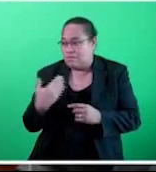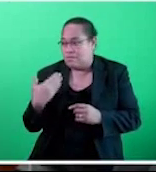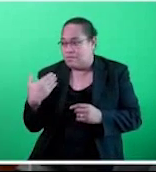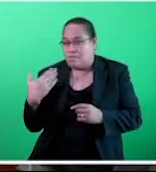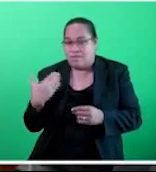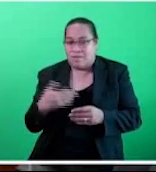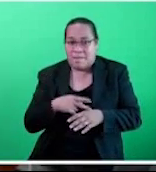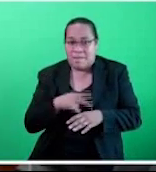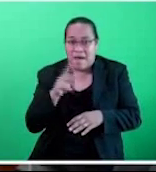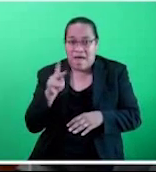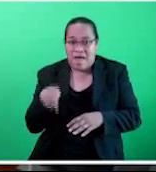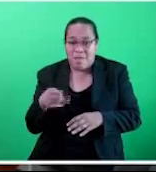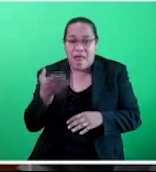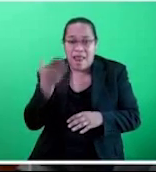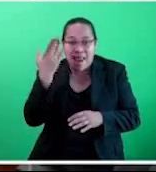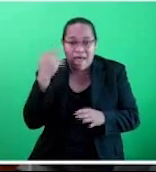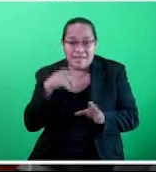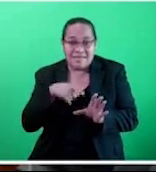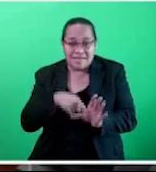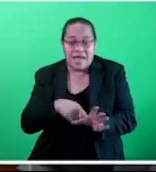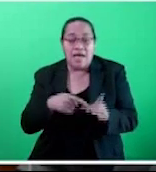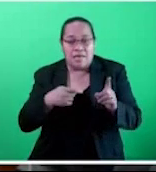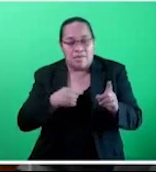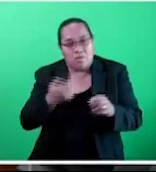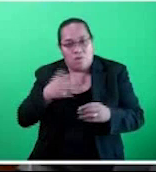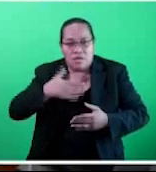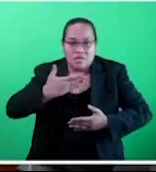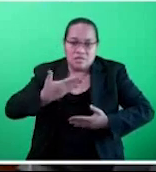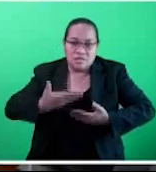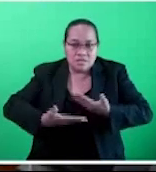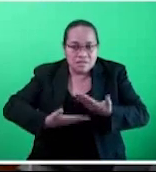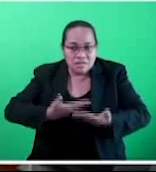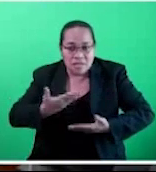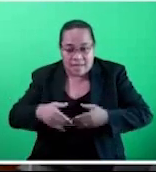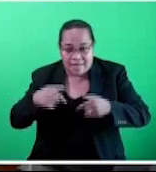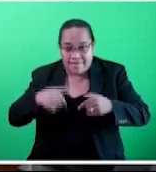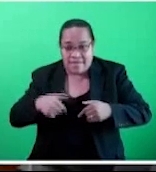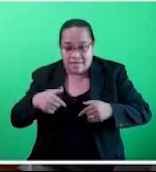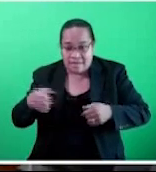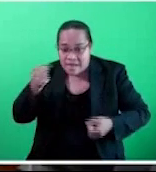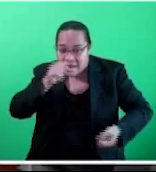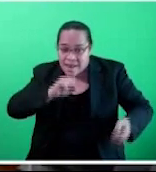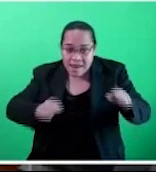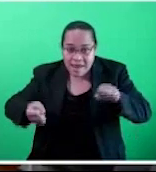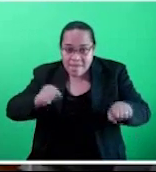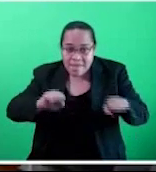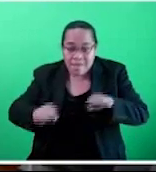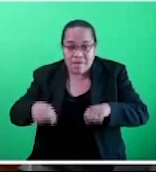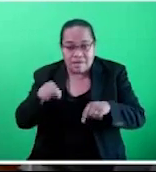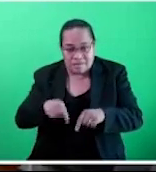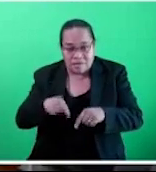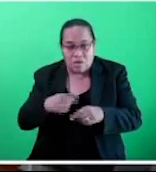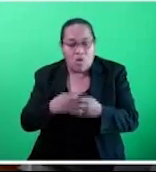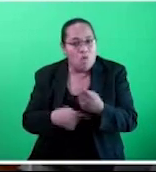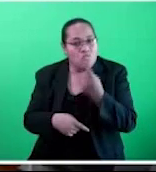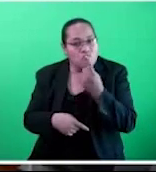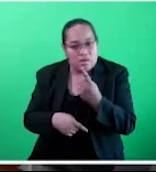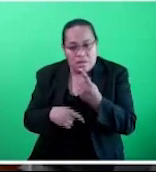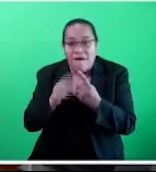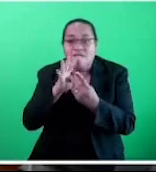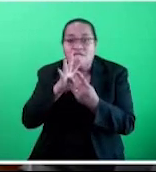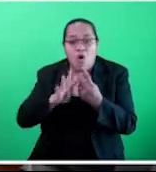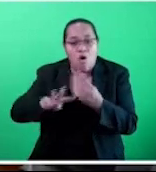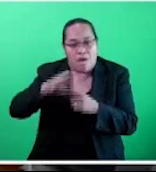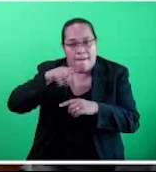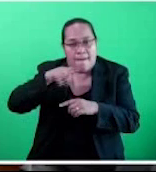session last year, I discussed that this lab is one of the only 4 in the Pacific which